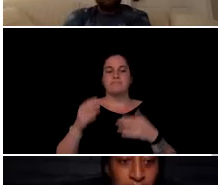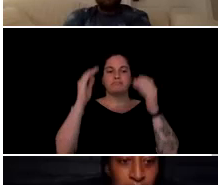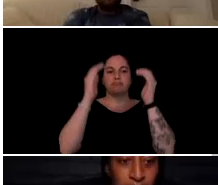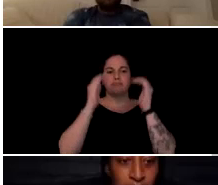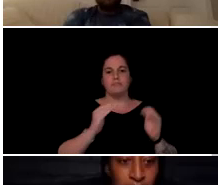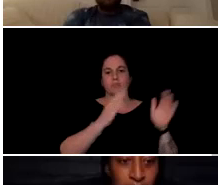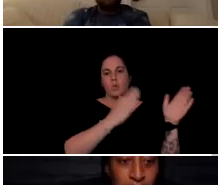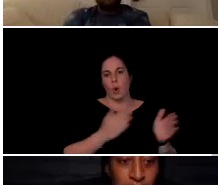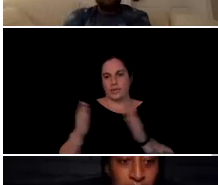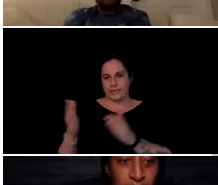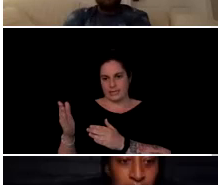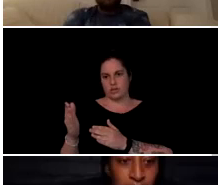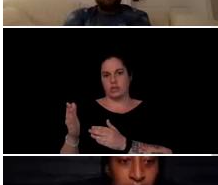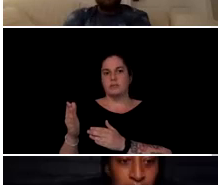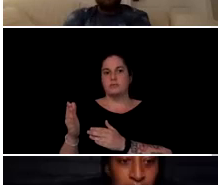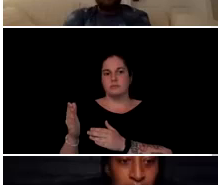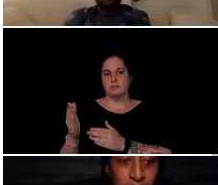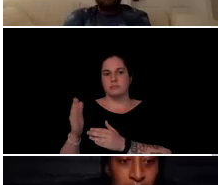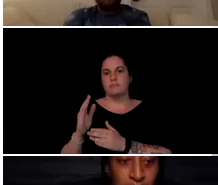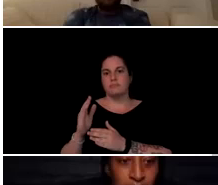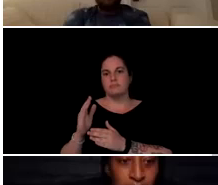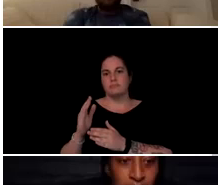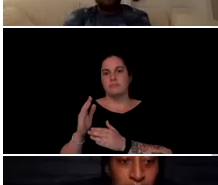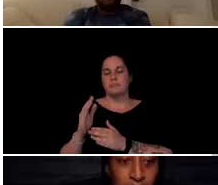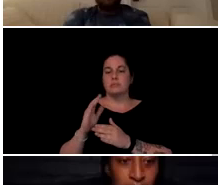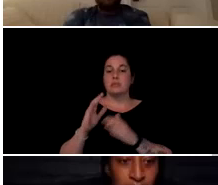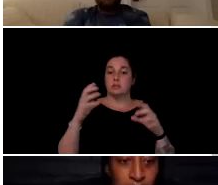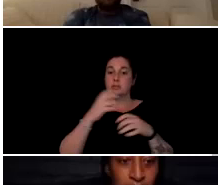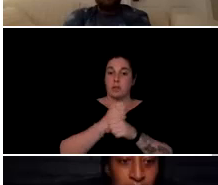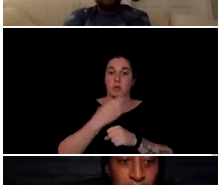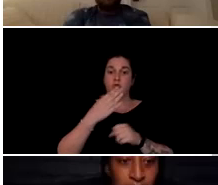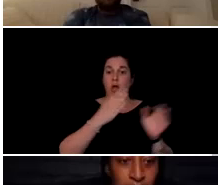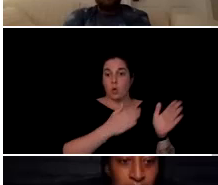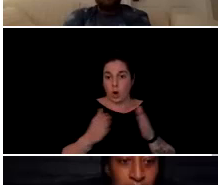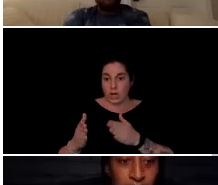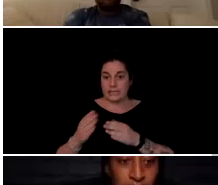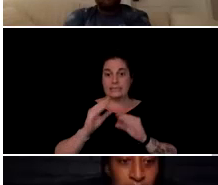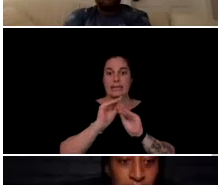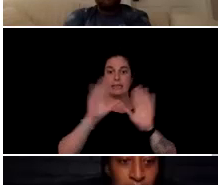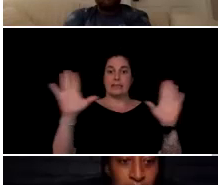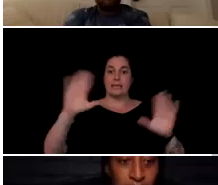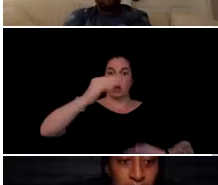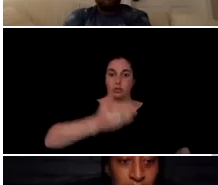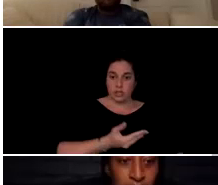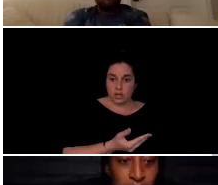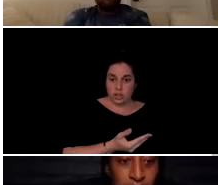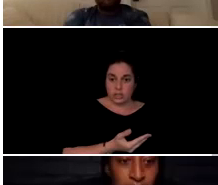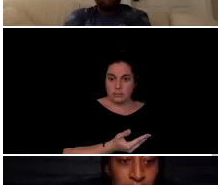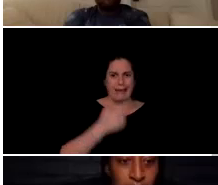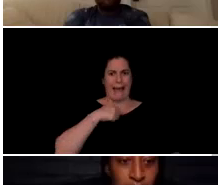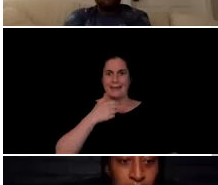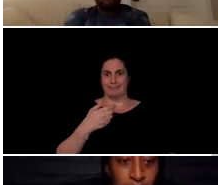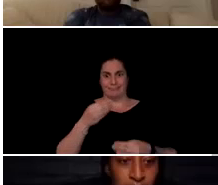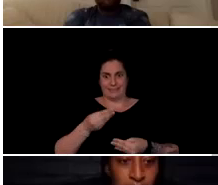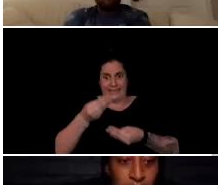Organization. So I'm looking to see that your summary is well organized. You have a very clear introduction. In fact, I gave you the first